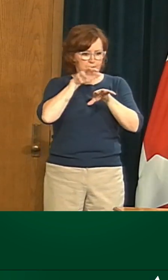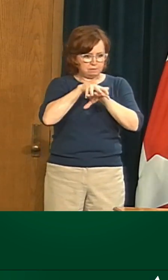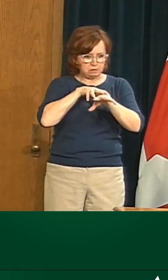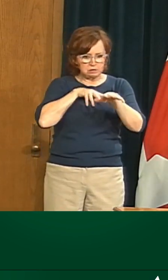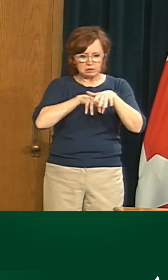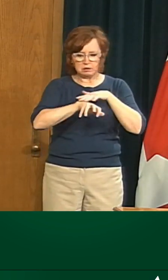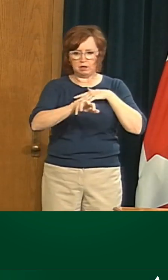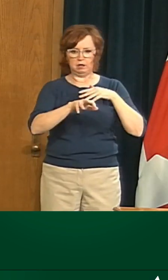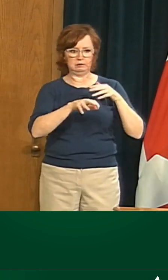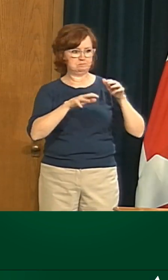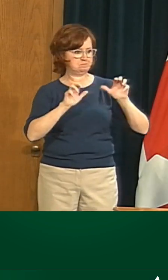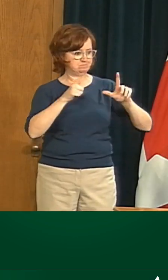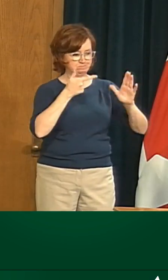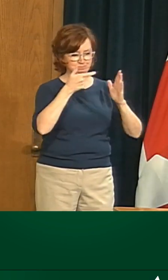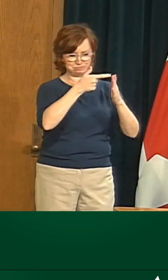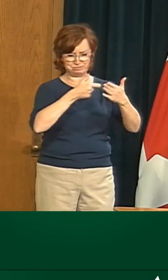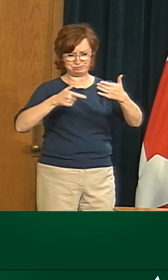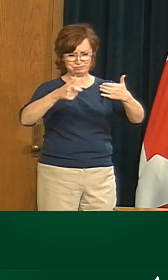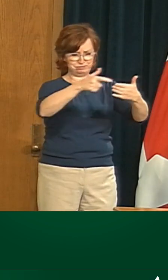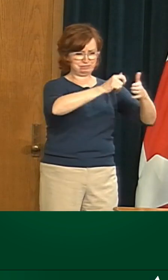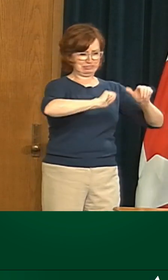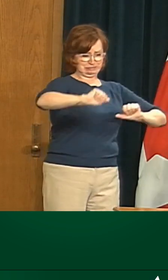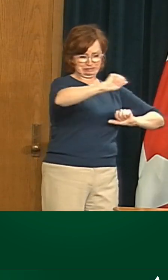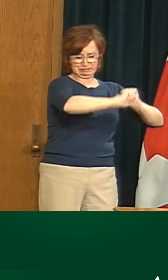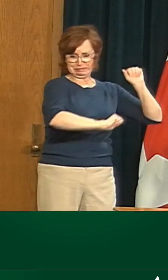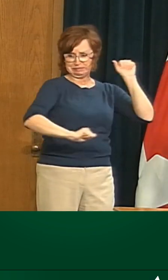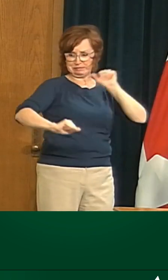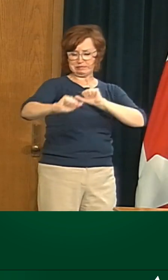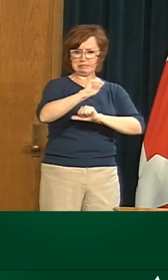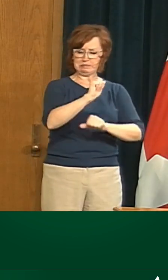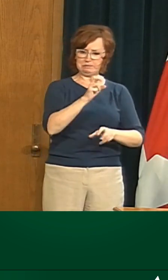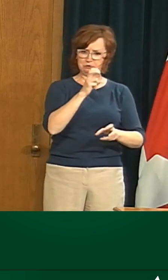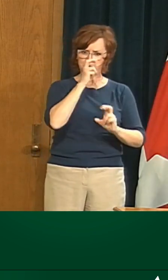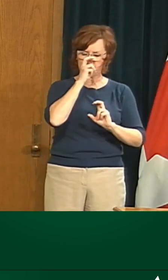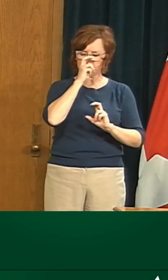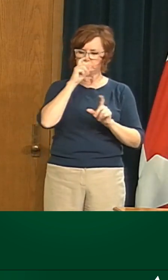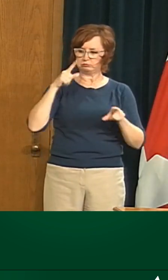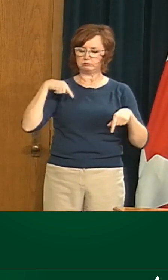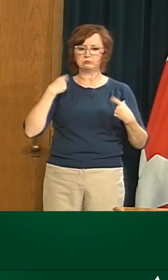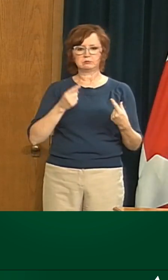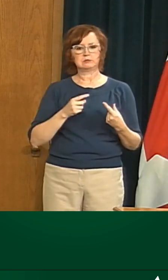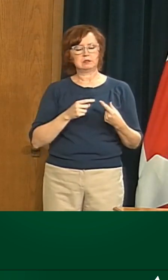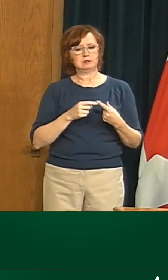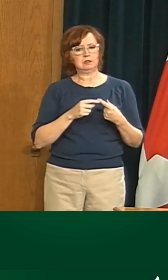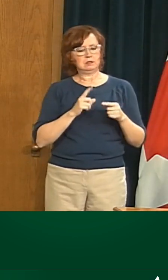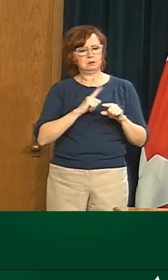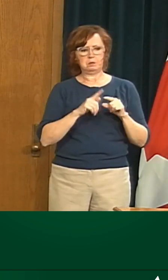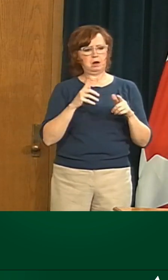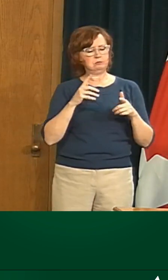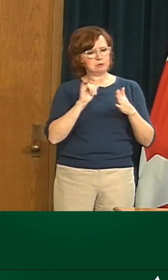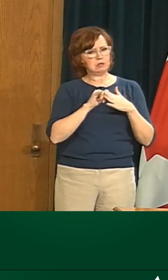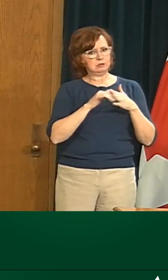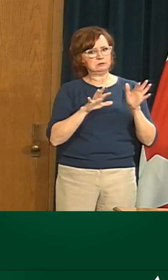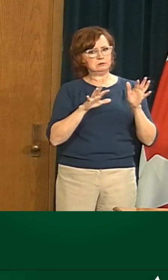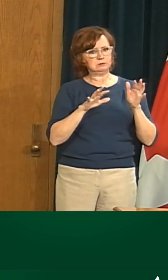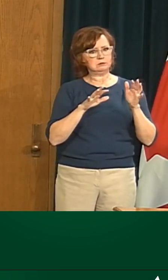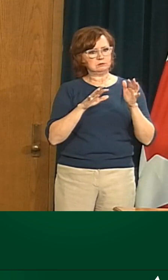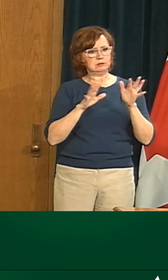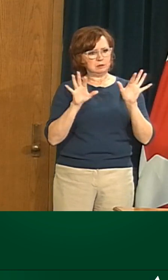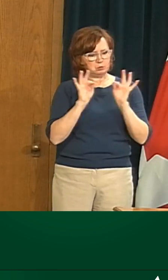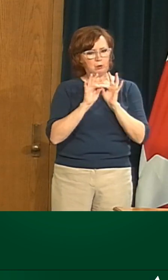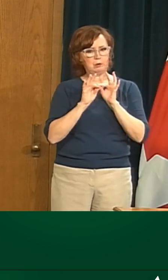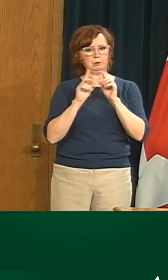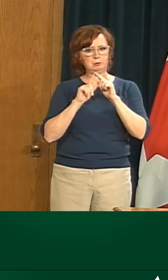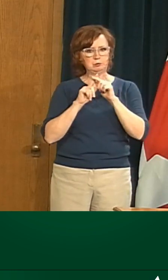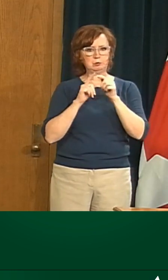and then a second wave of those personal services will be coming in phase 2. But I think it's also important for us to